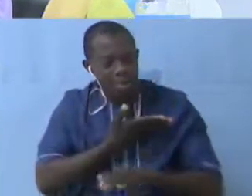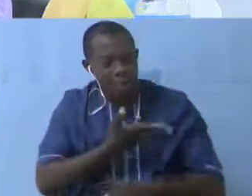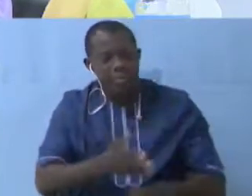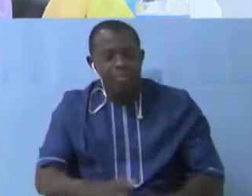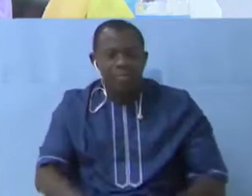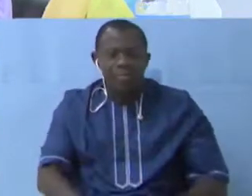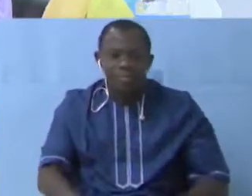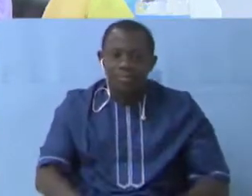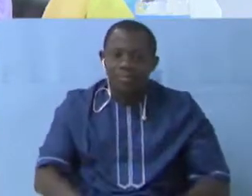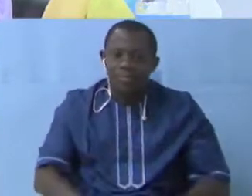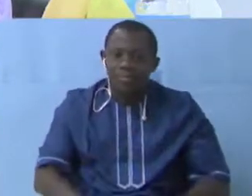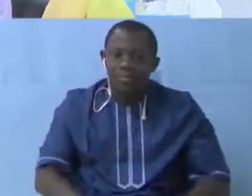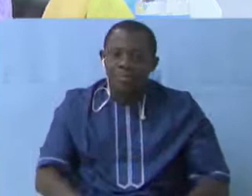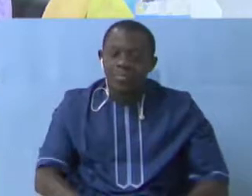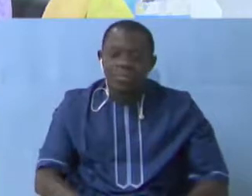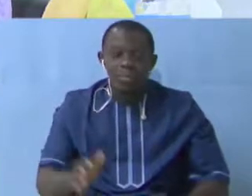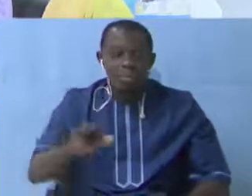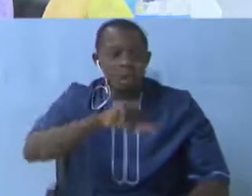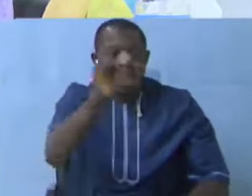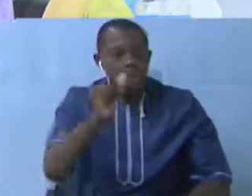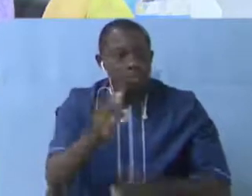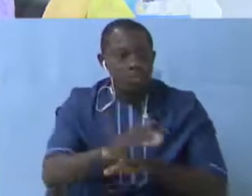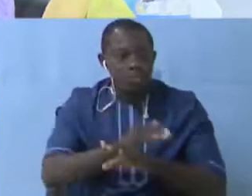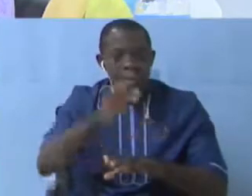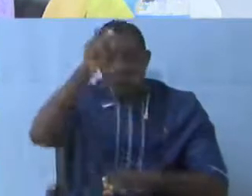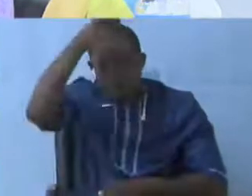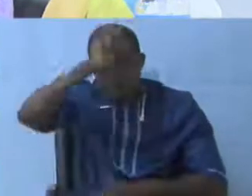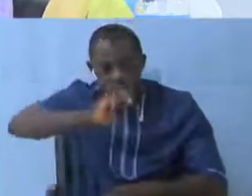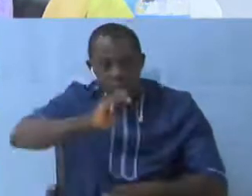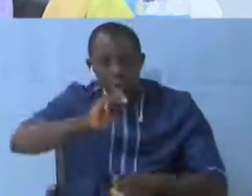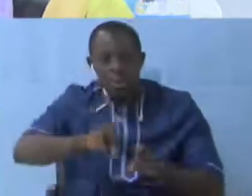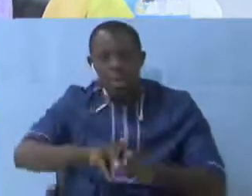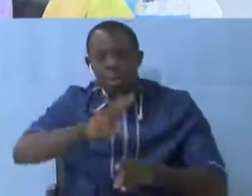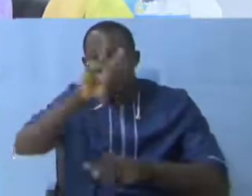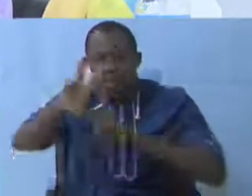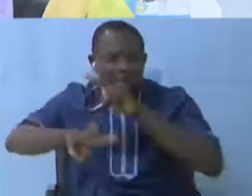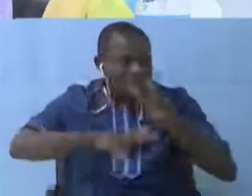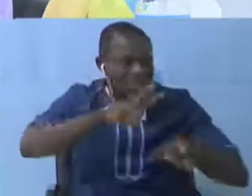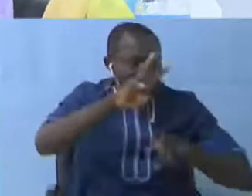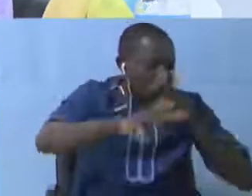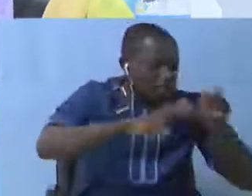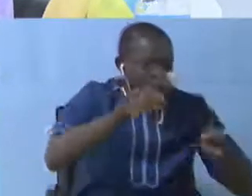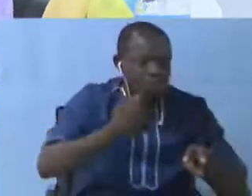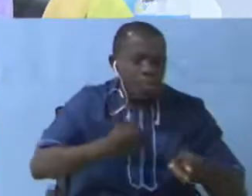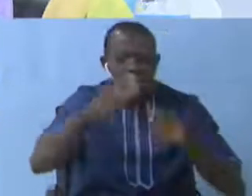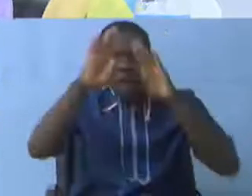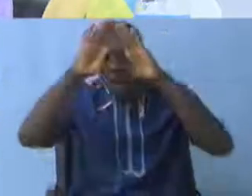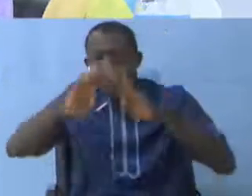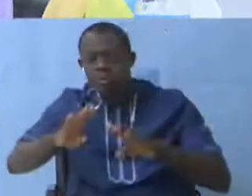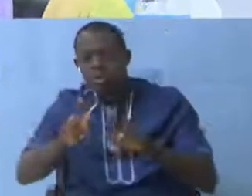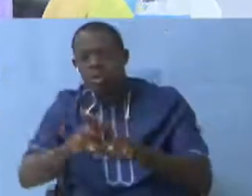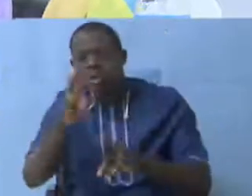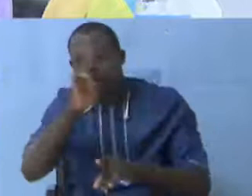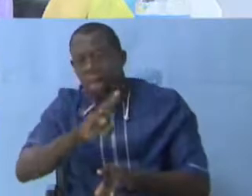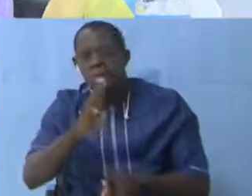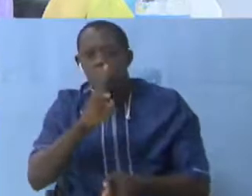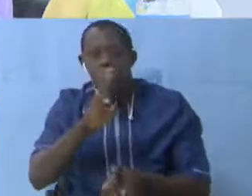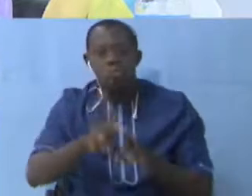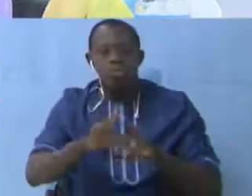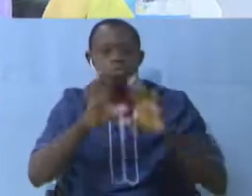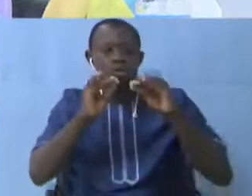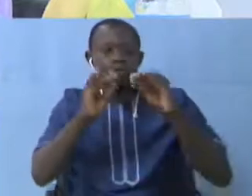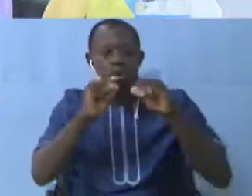nañ leen di leen rëbba. And the police were searching people's house and even trying to connect who talked to